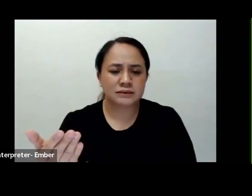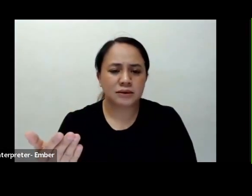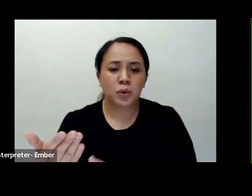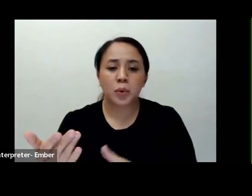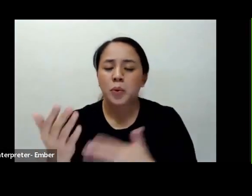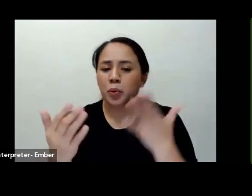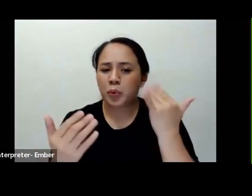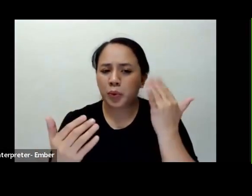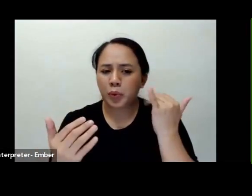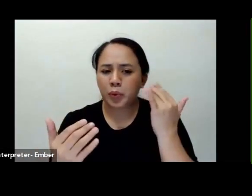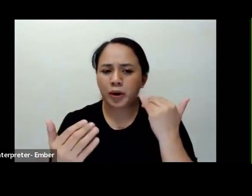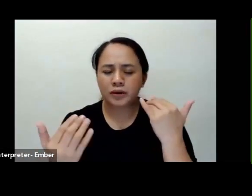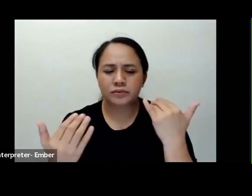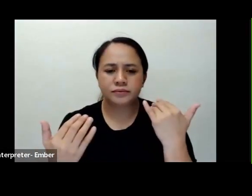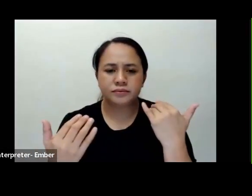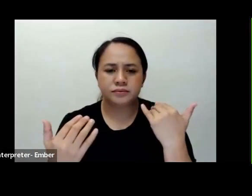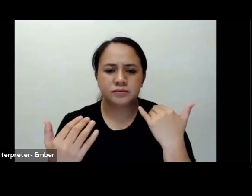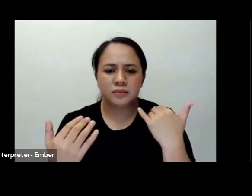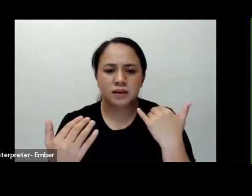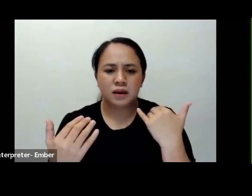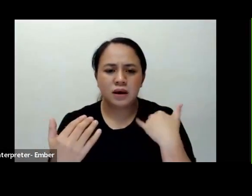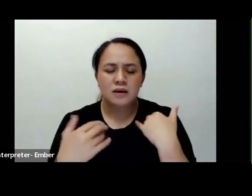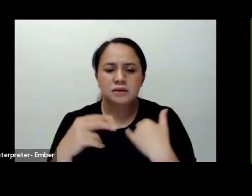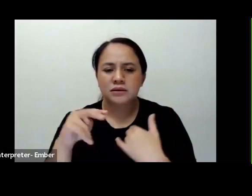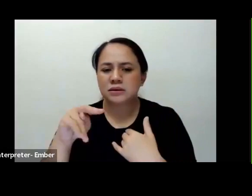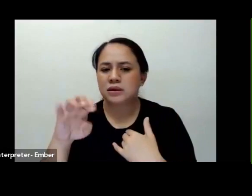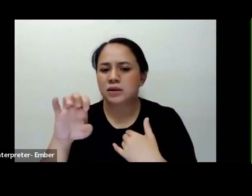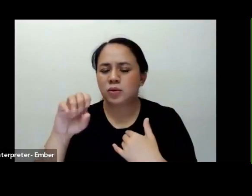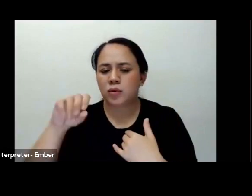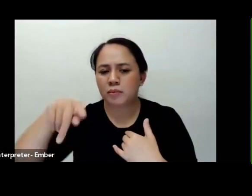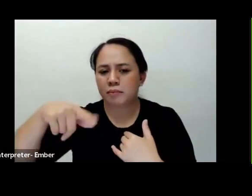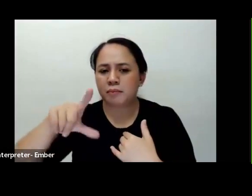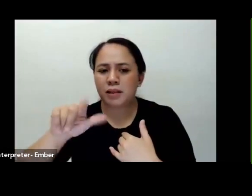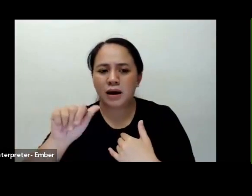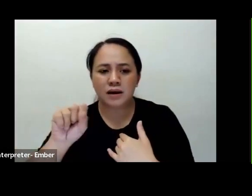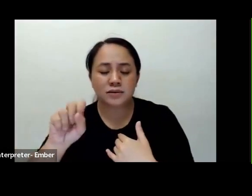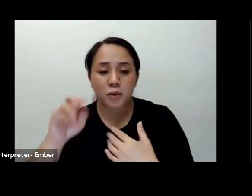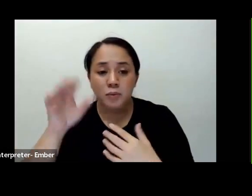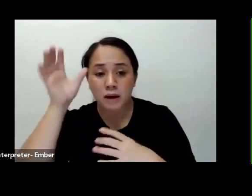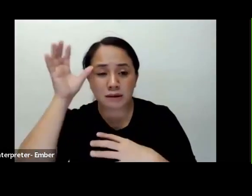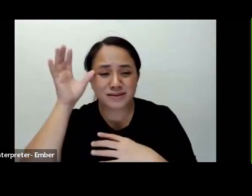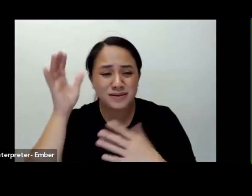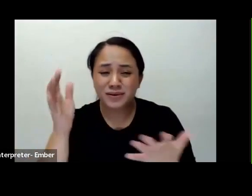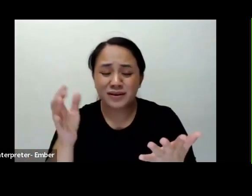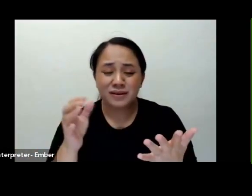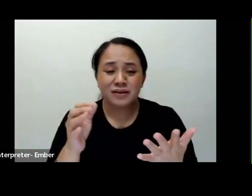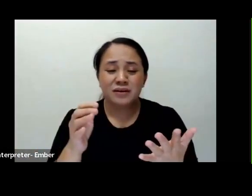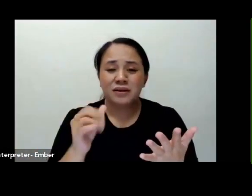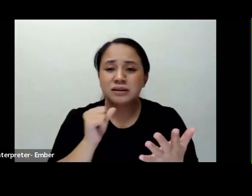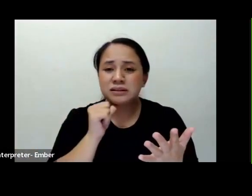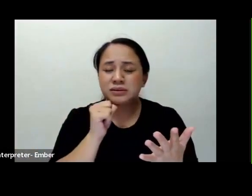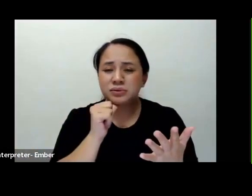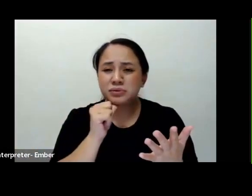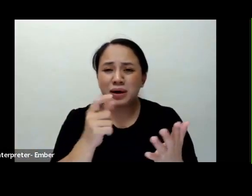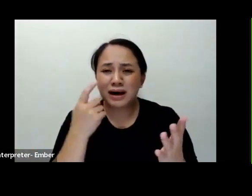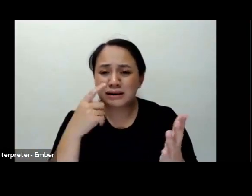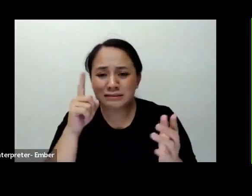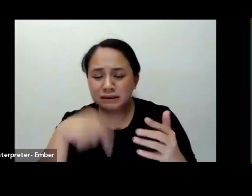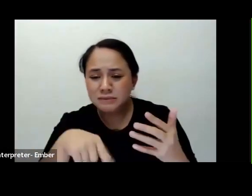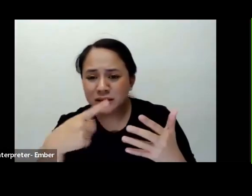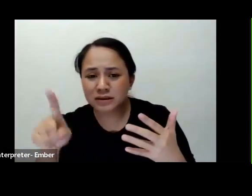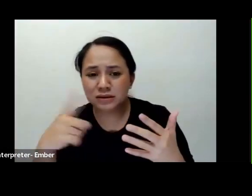Why are neoplasms going undetected and killing probably others who die from those